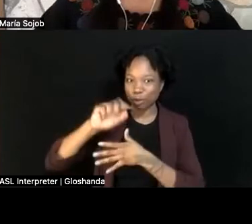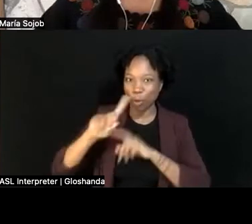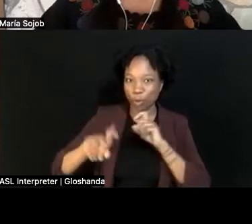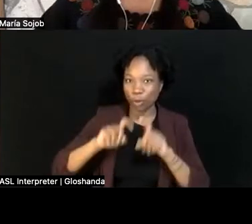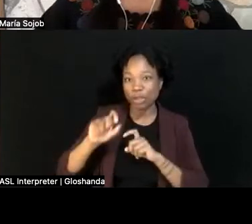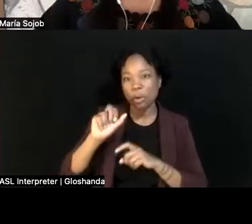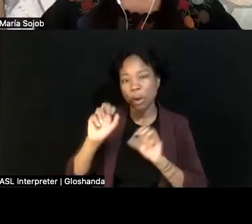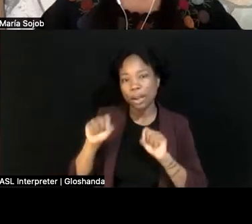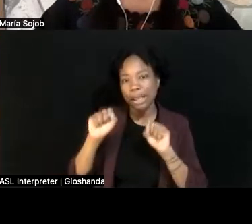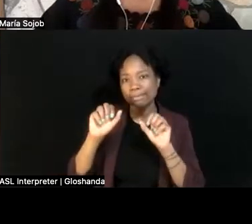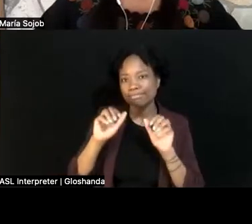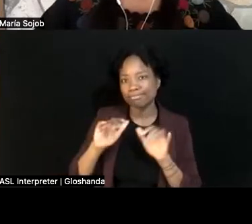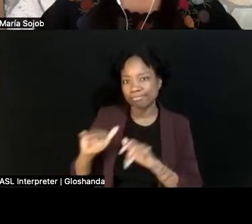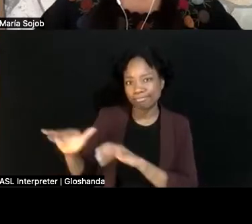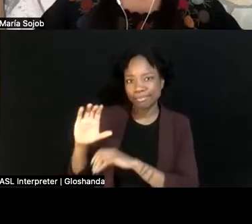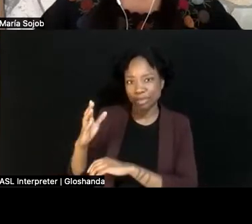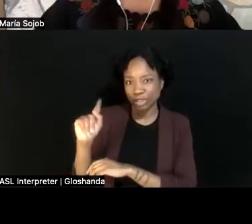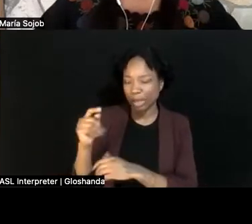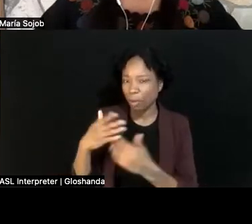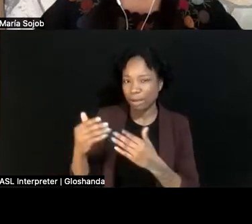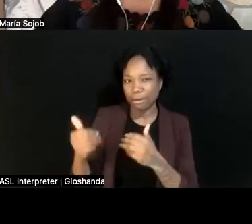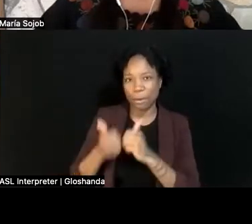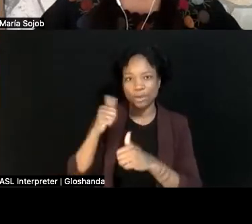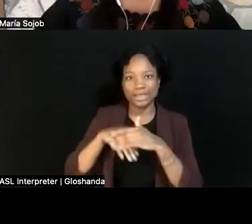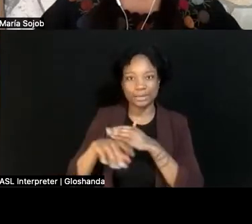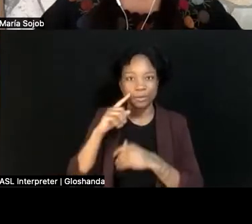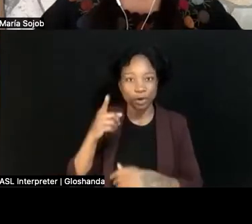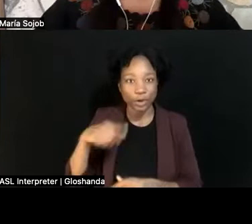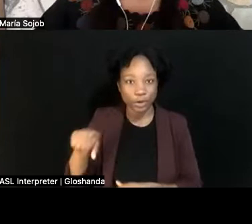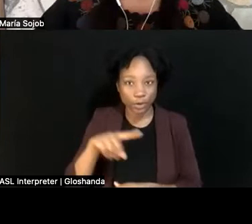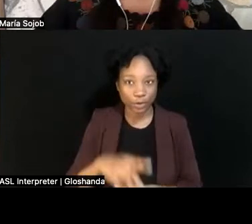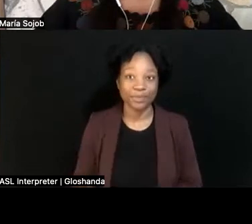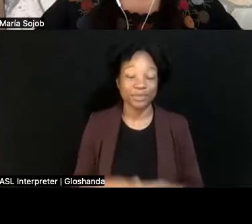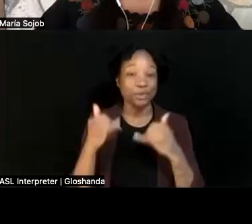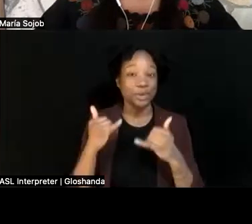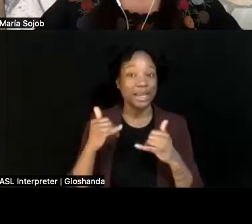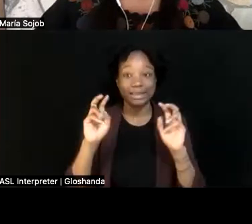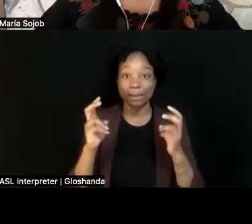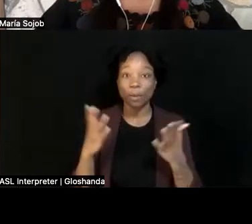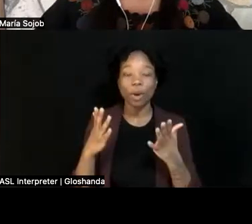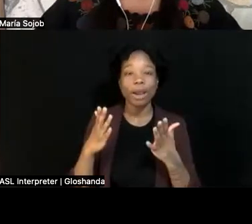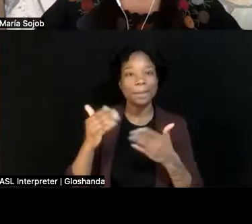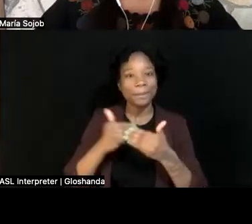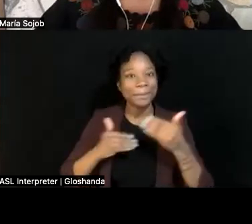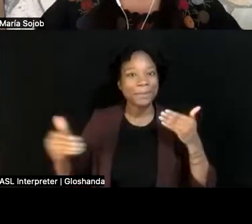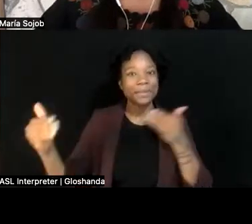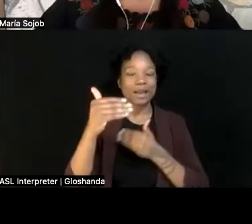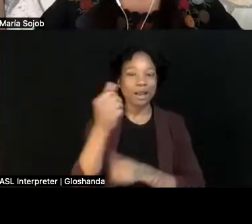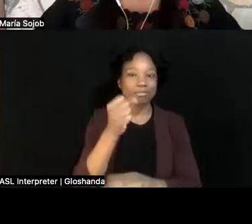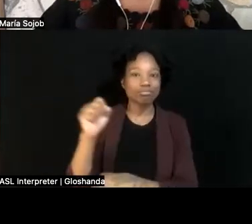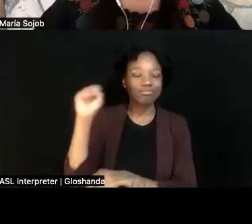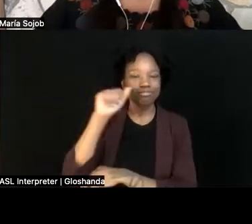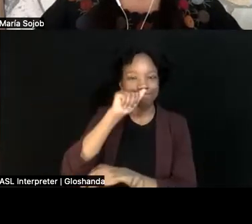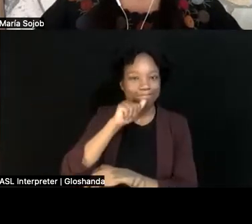Beyond Resilience. Huge fan of Firelight, so grateful for the series and accessibility events that they have made available for all of us. And